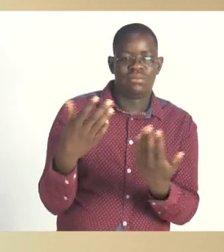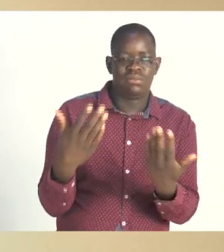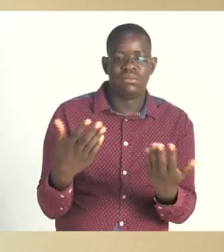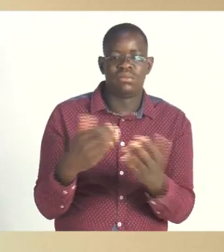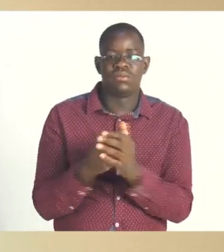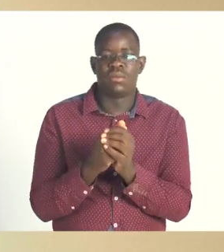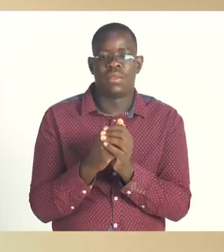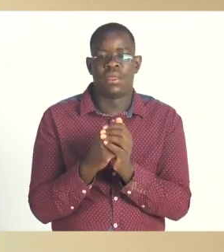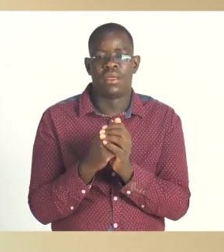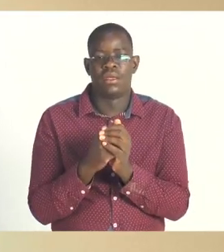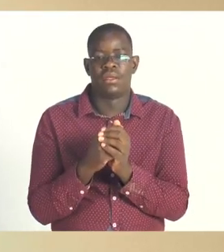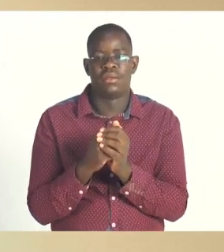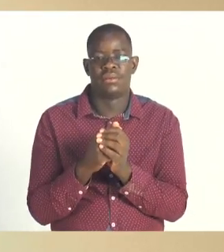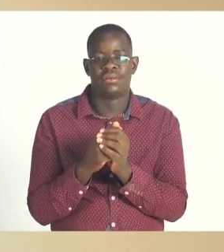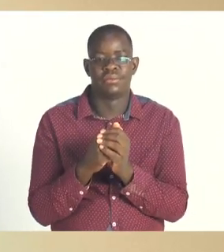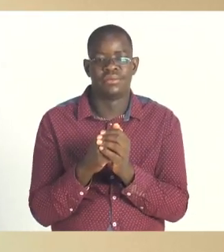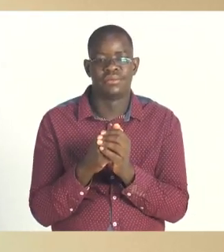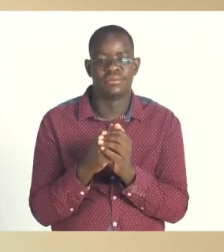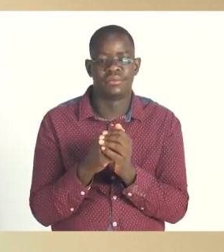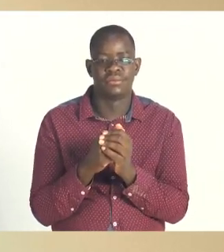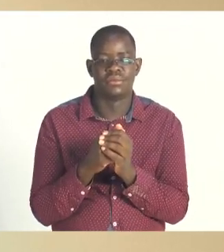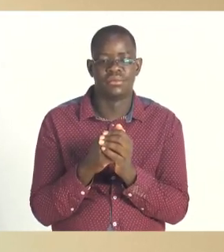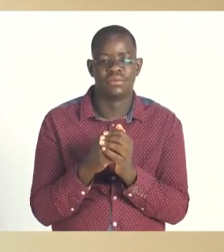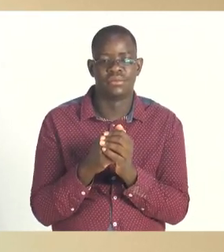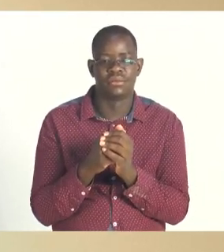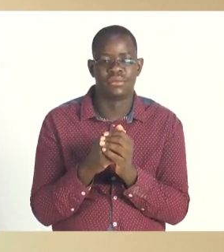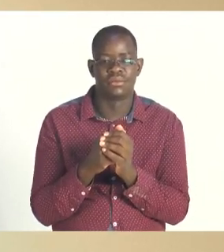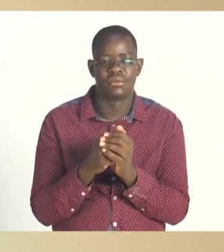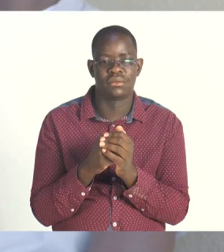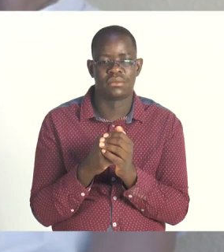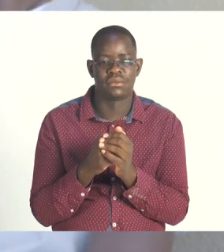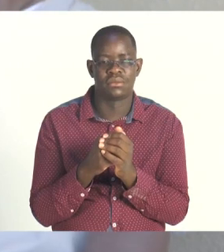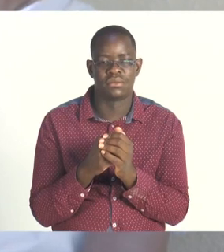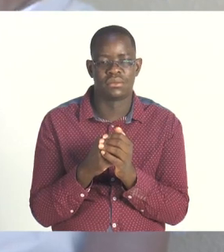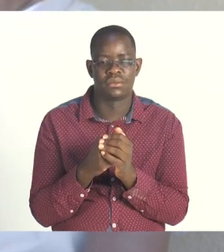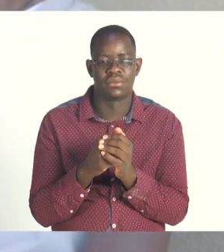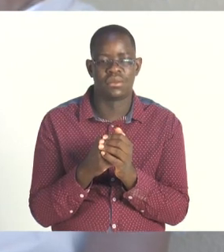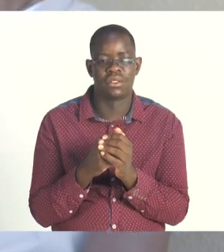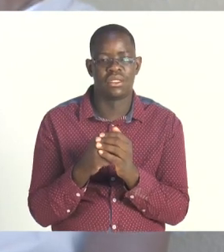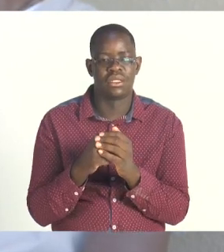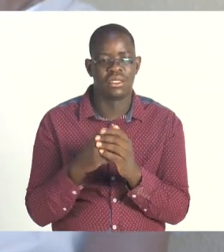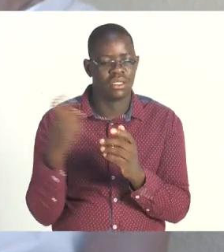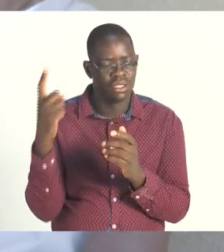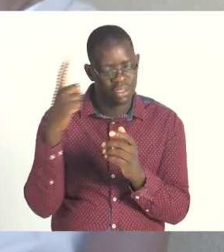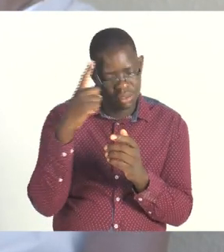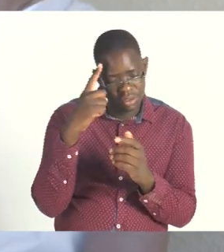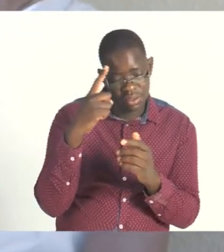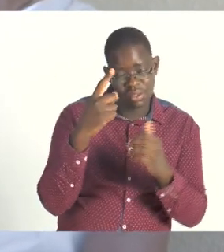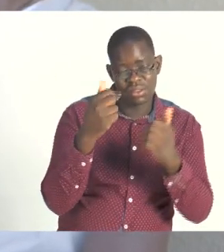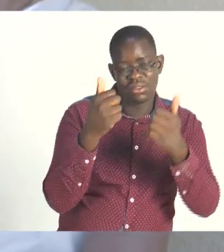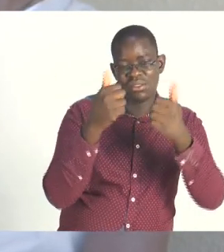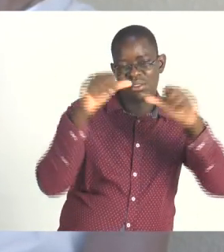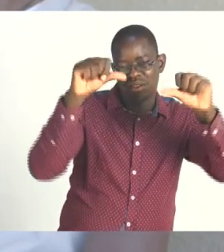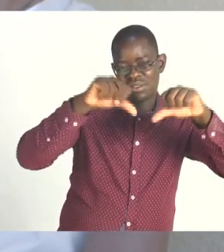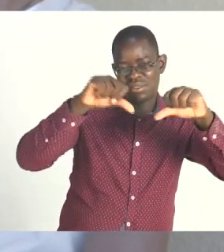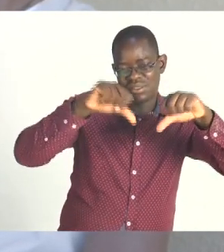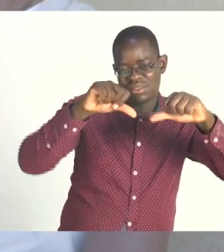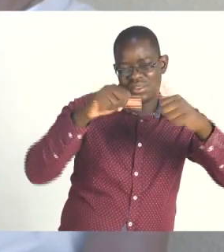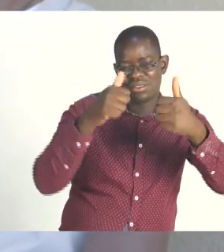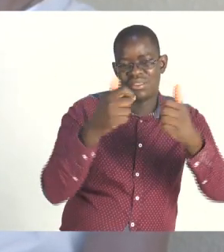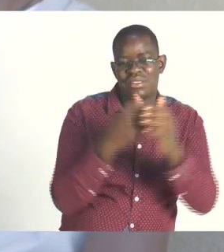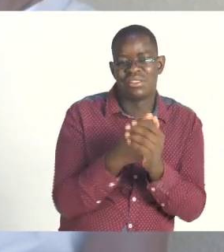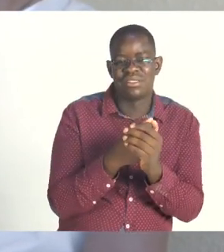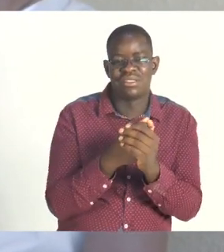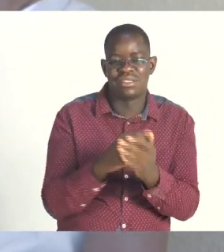its disadvantages, to be completely honest with you. I would guess that a disadvantage of the grazing system is that